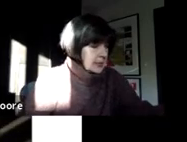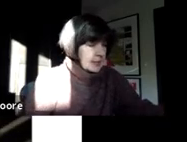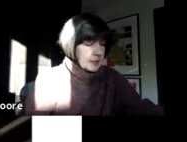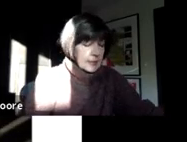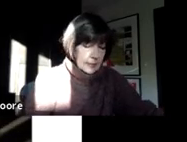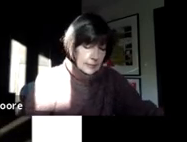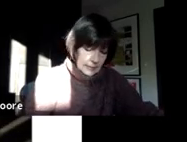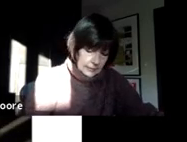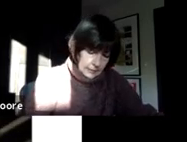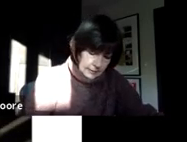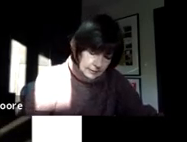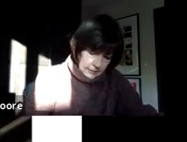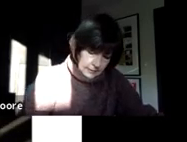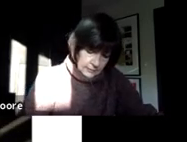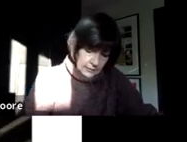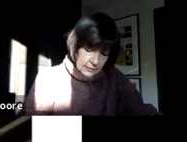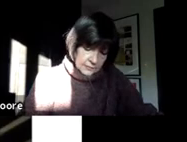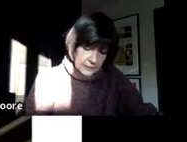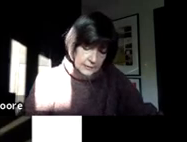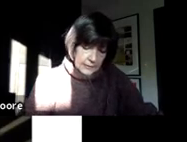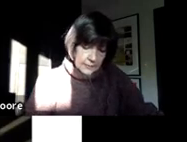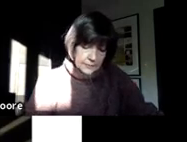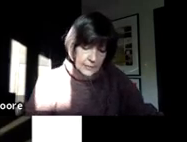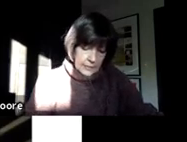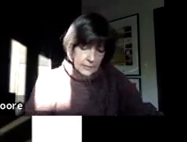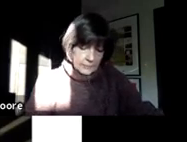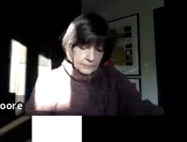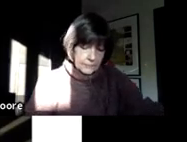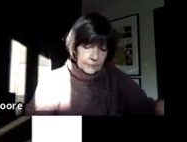The recent loss of another flight,